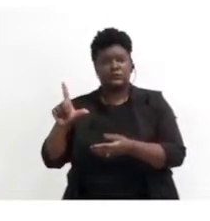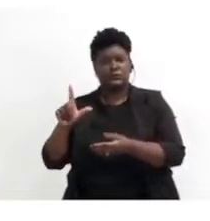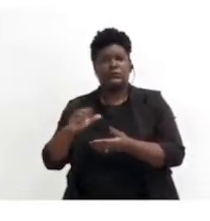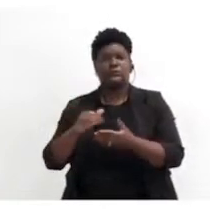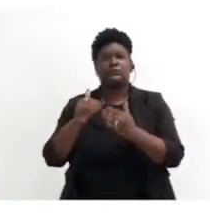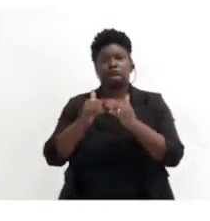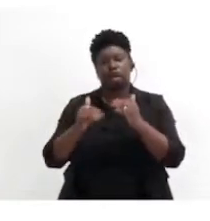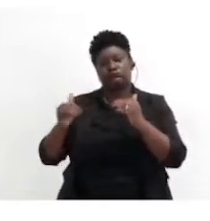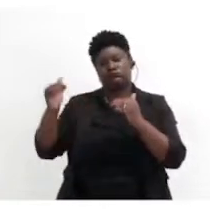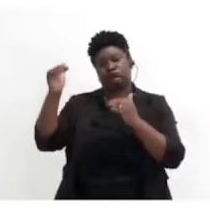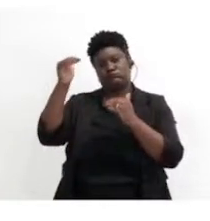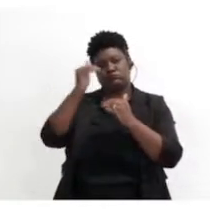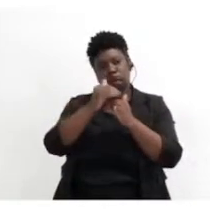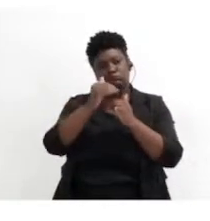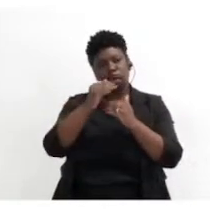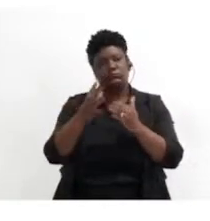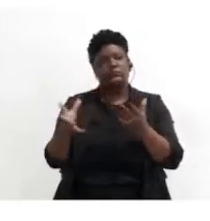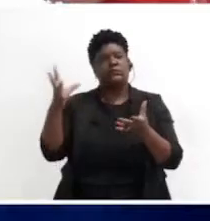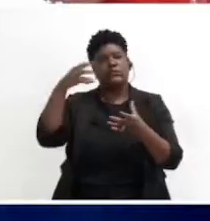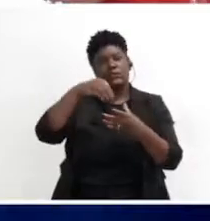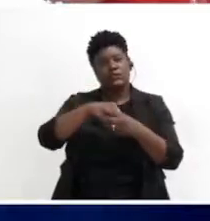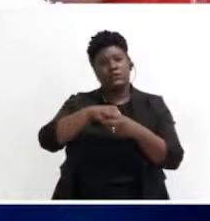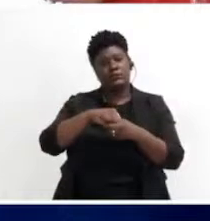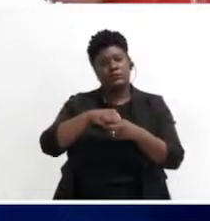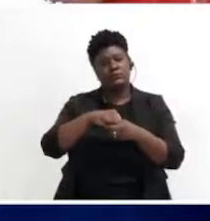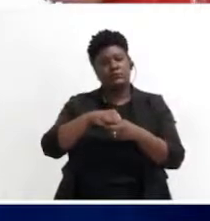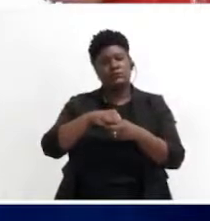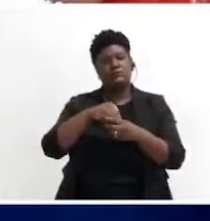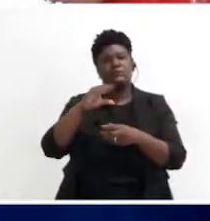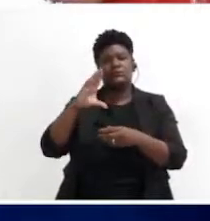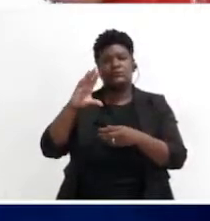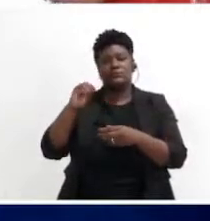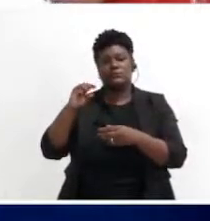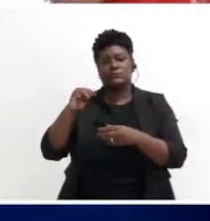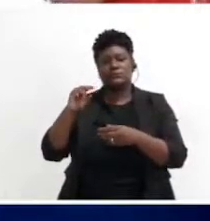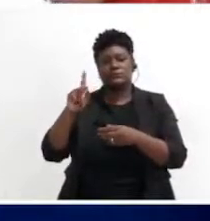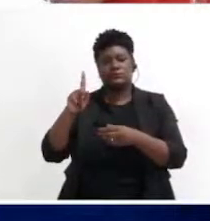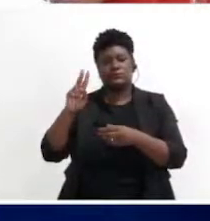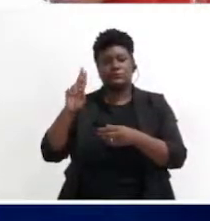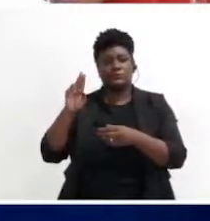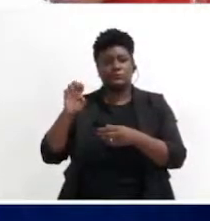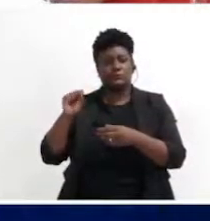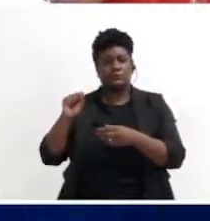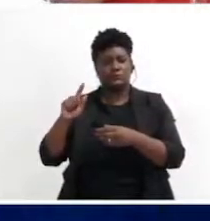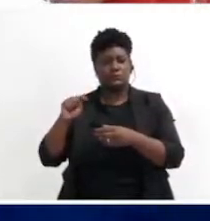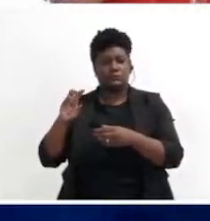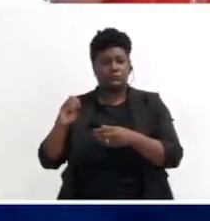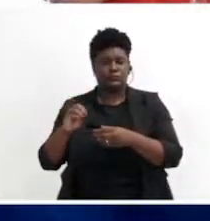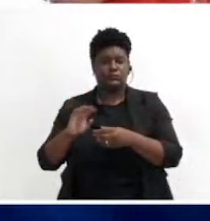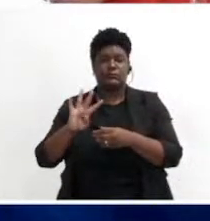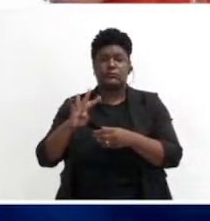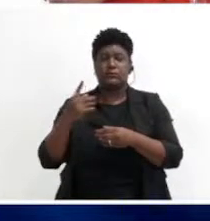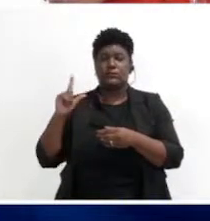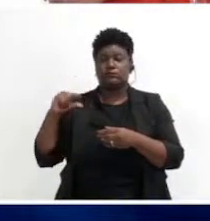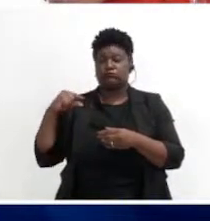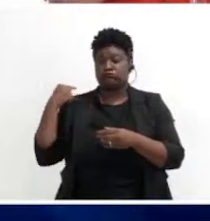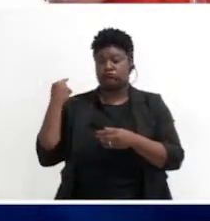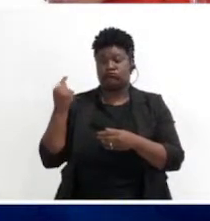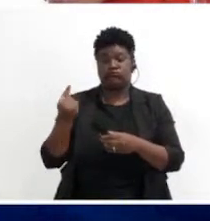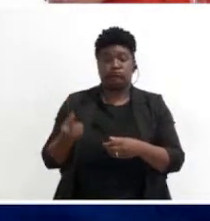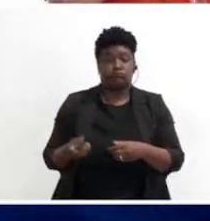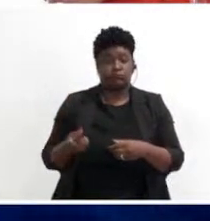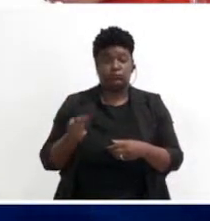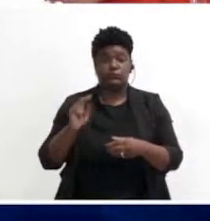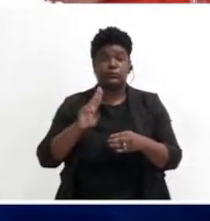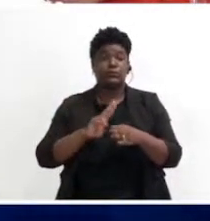And then the fourth generation really is to use it for electrical performance, to extend the